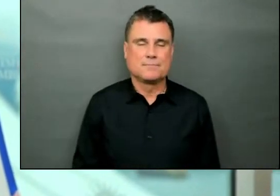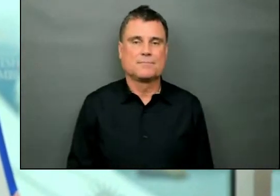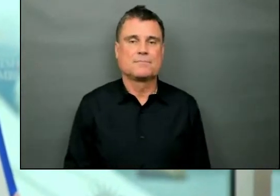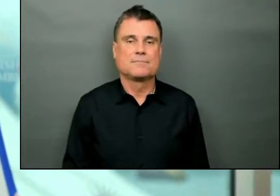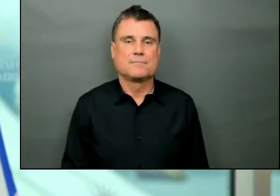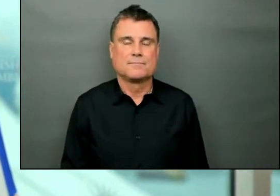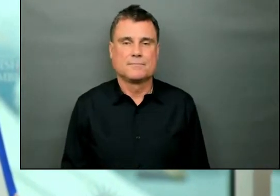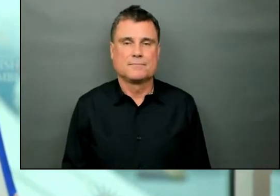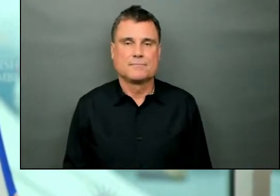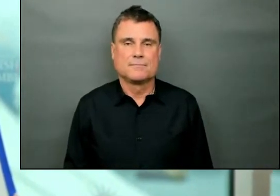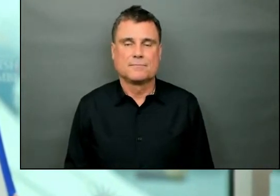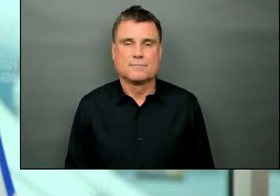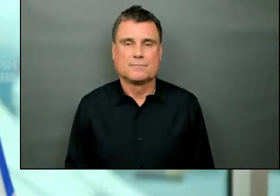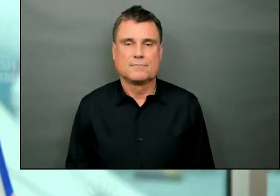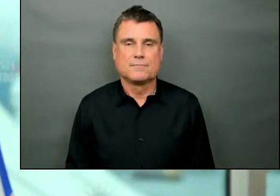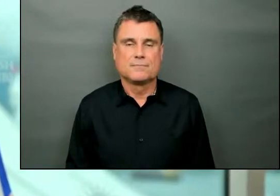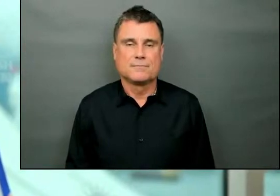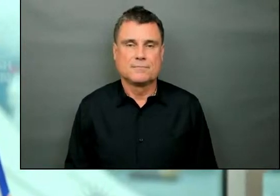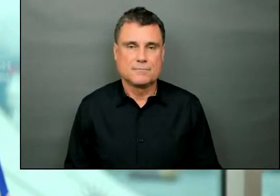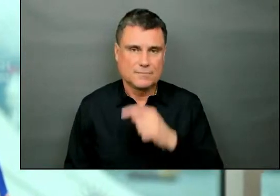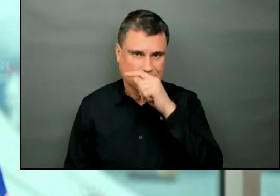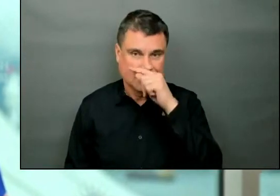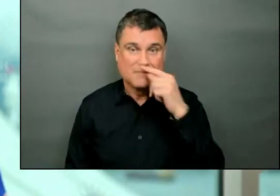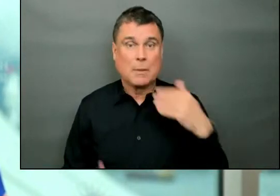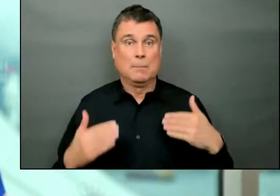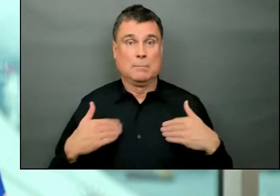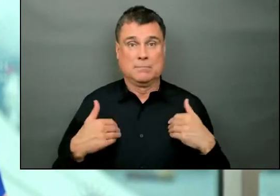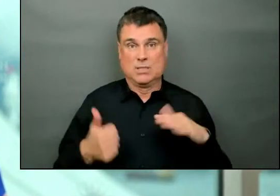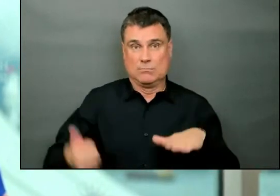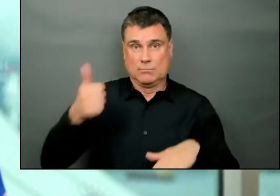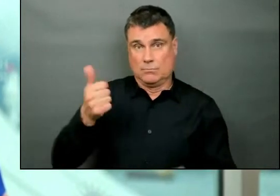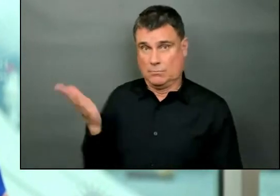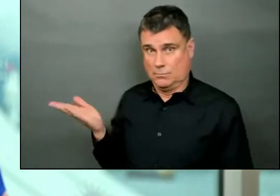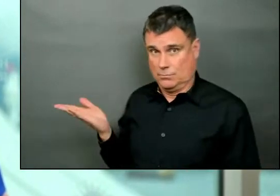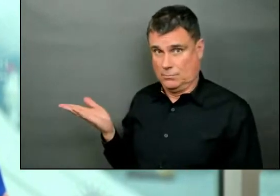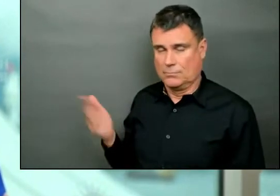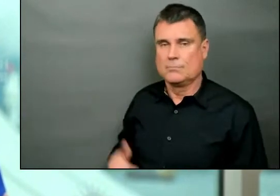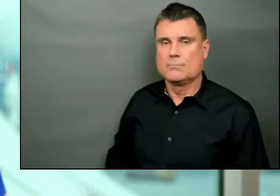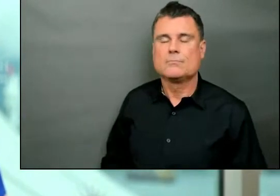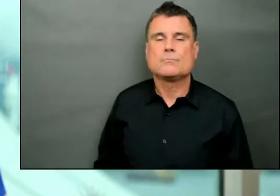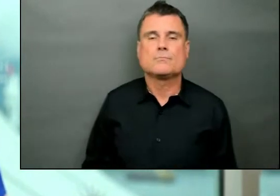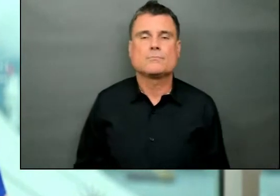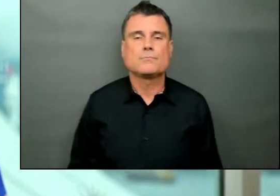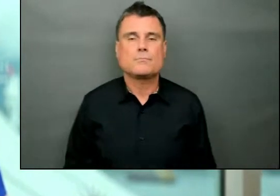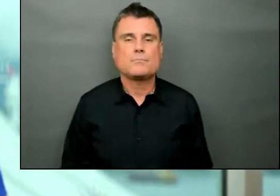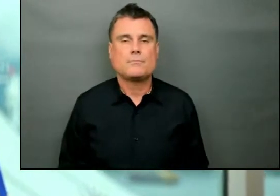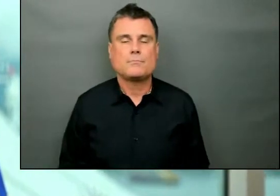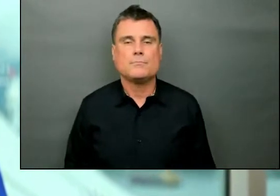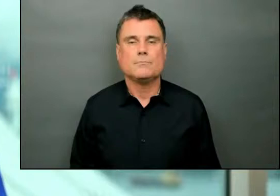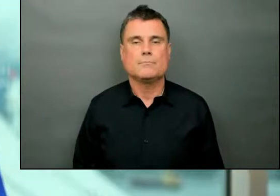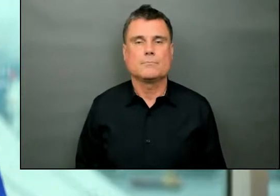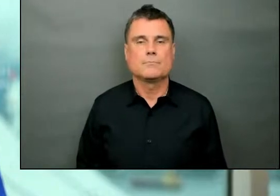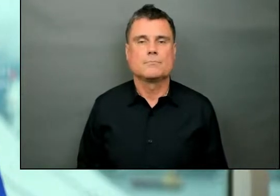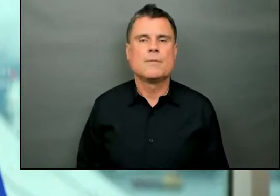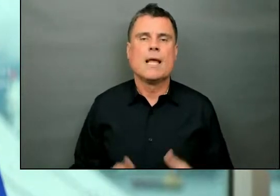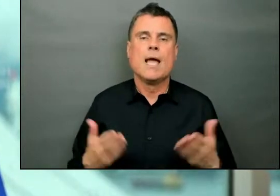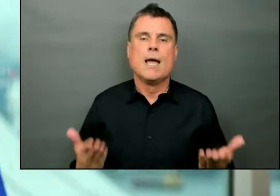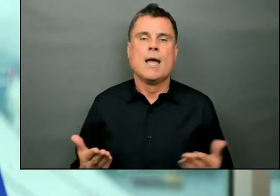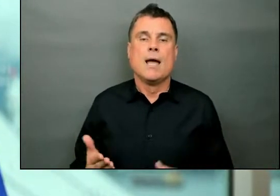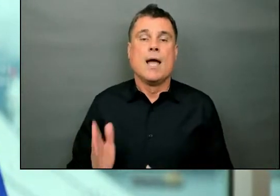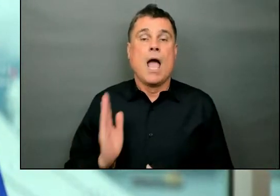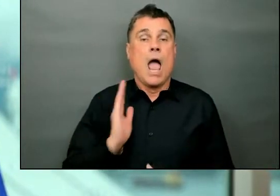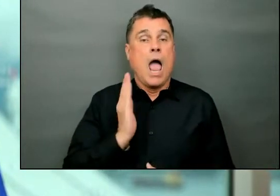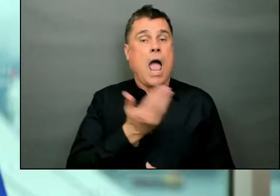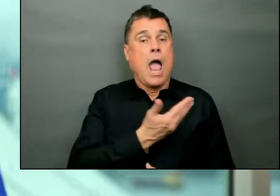We live in a democratic society, and it is absolutely legitimate to disagree, even about